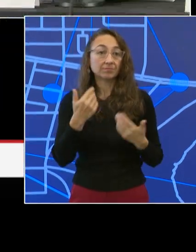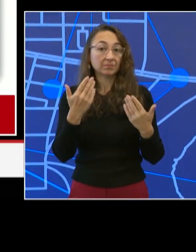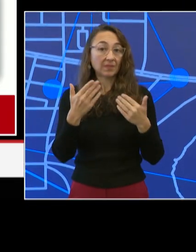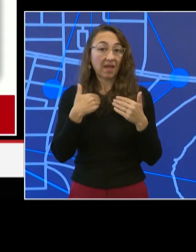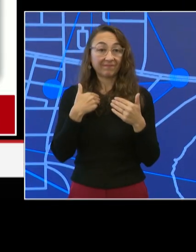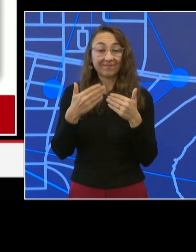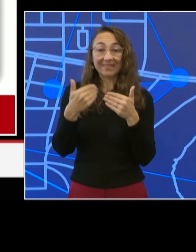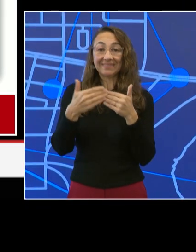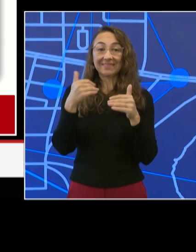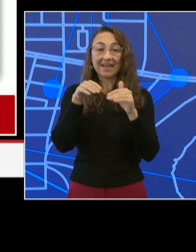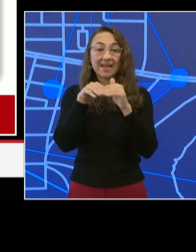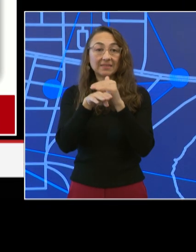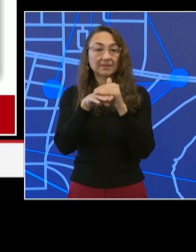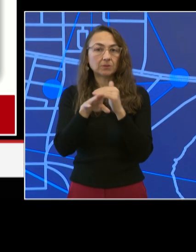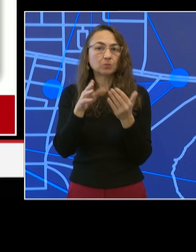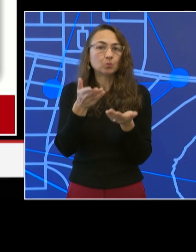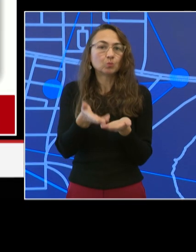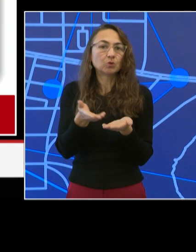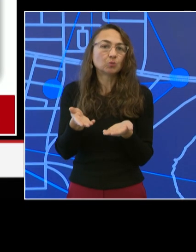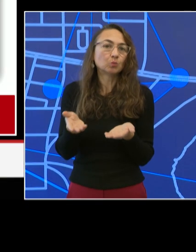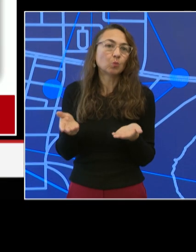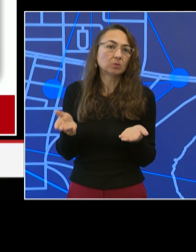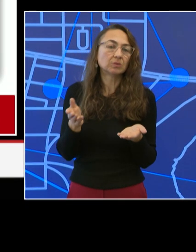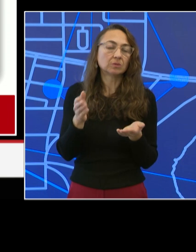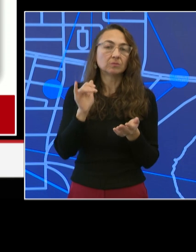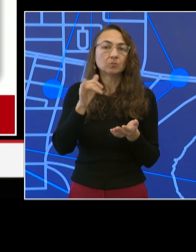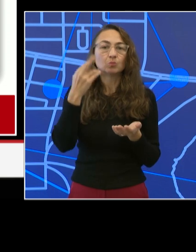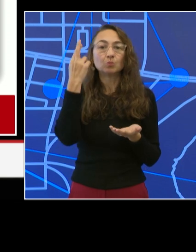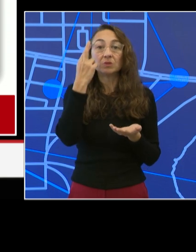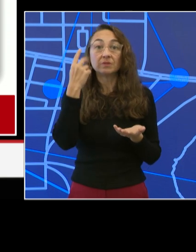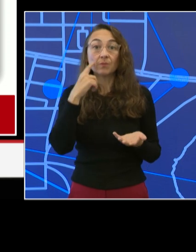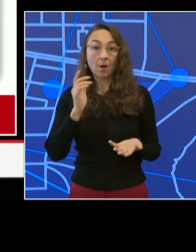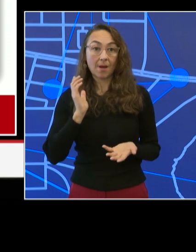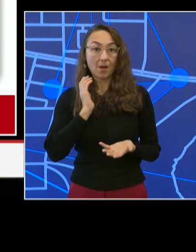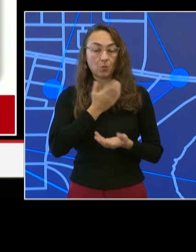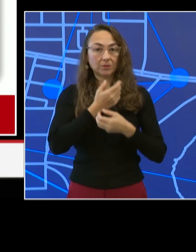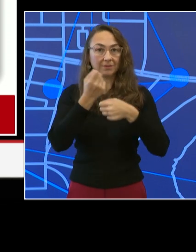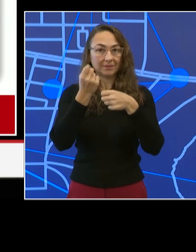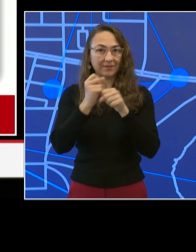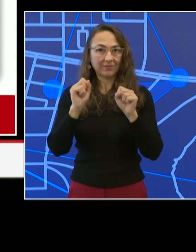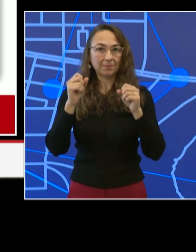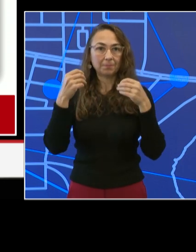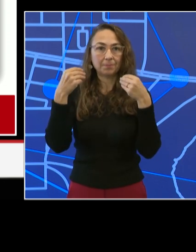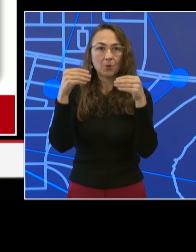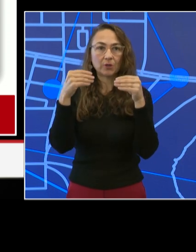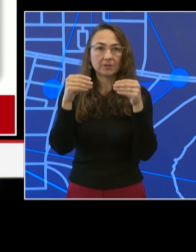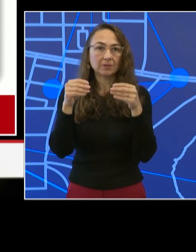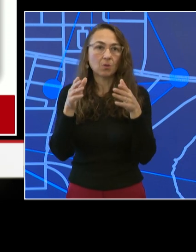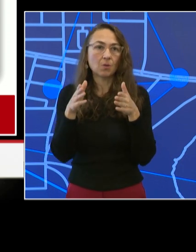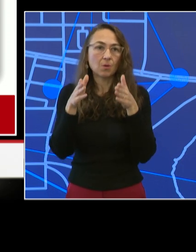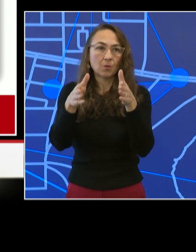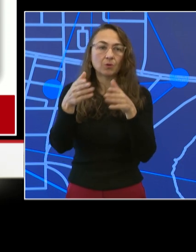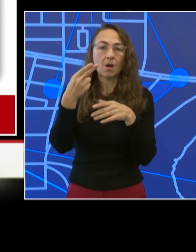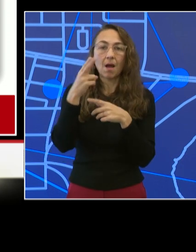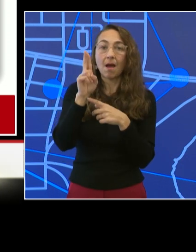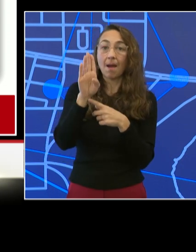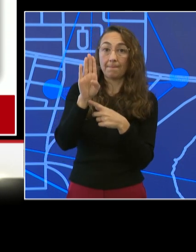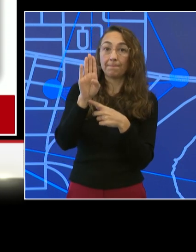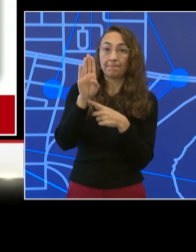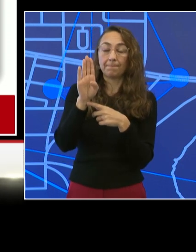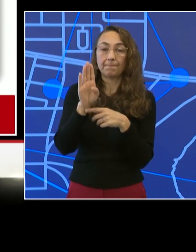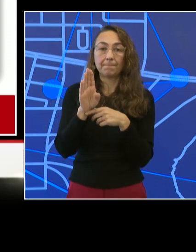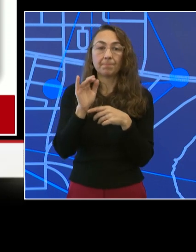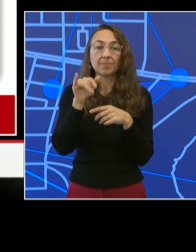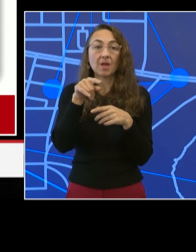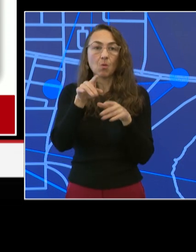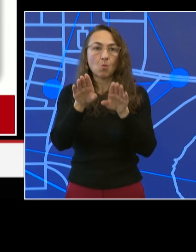resources was a reason behind the mayor's idea for safe commercial corridor hubs, launched earlier this year. The goal of these